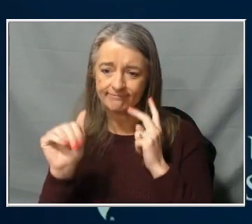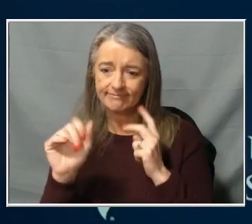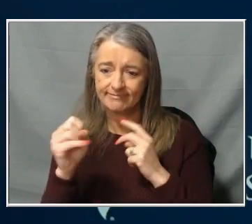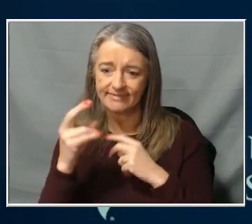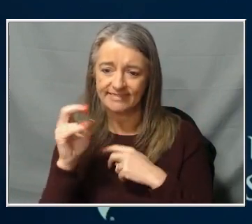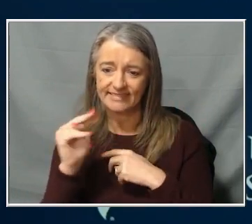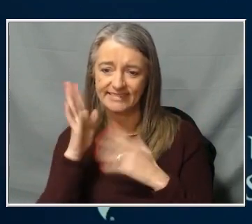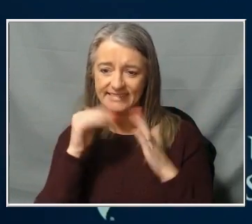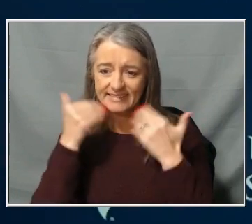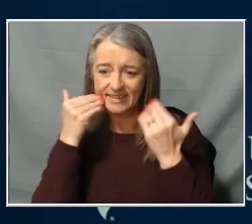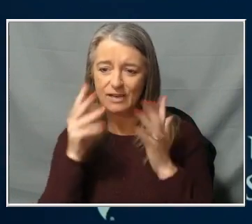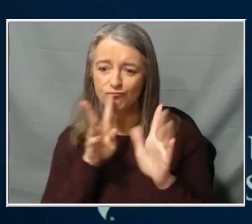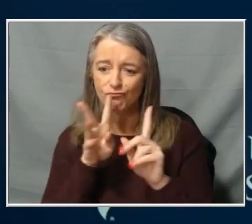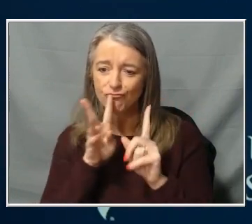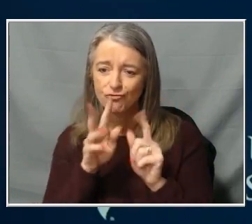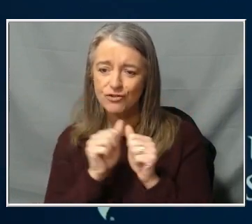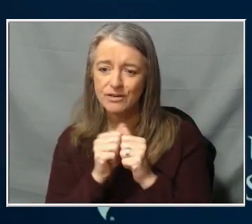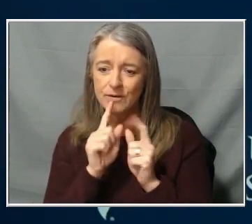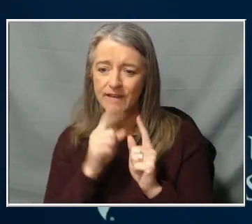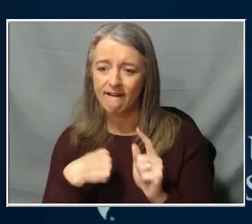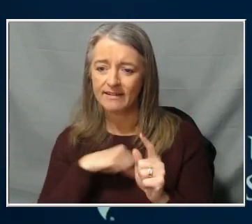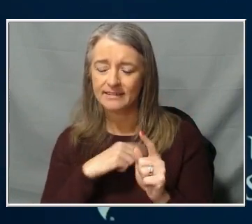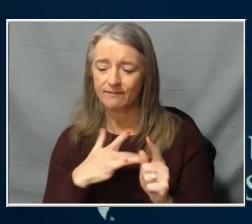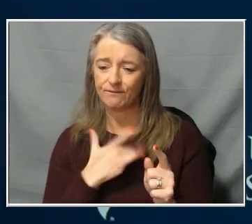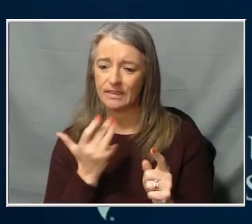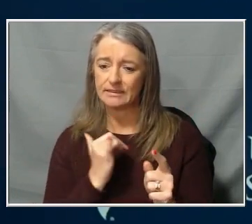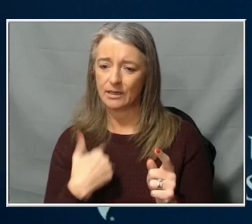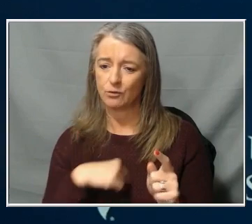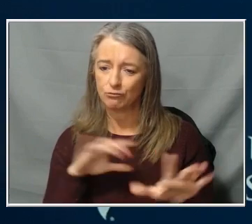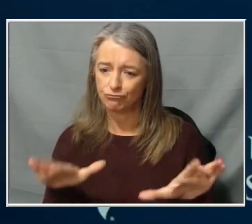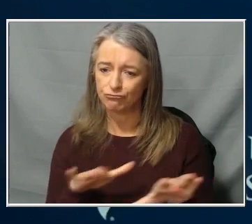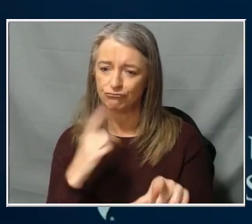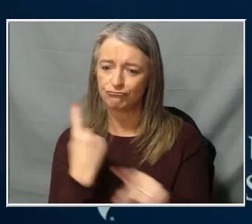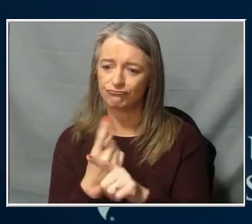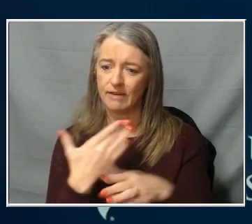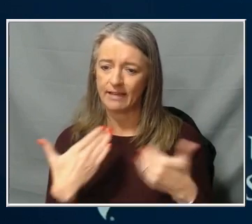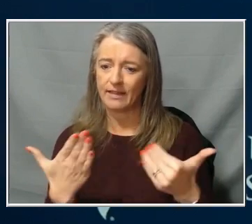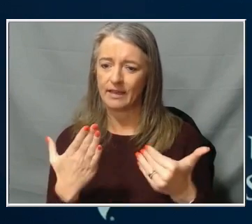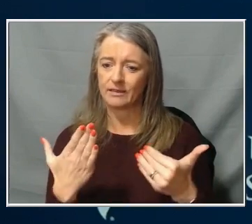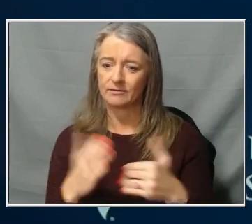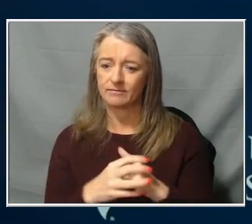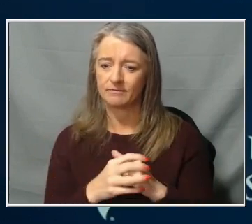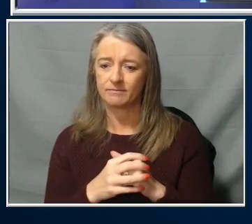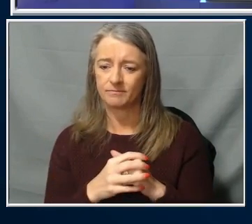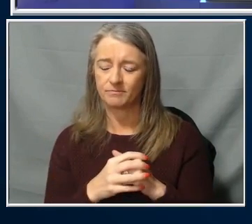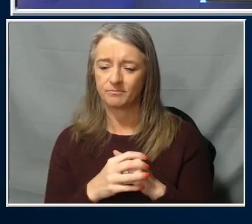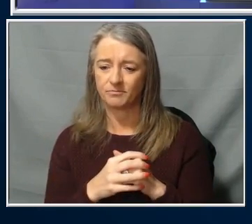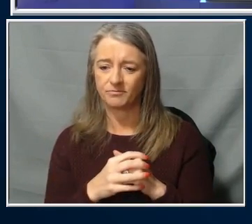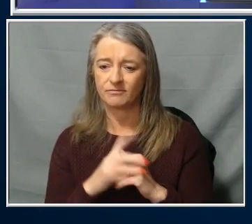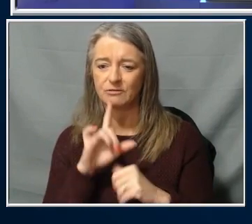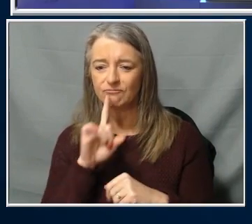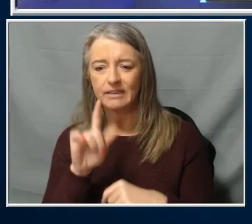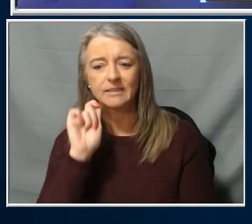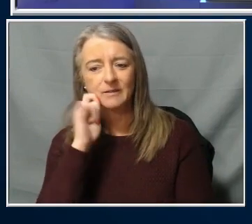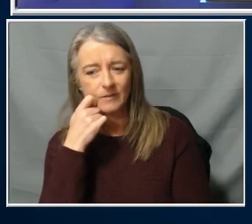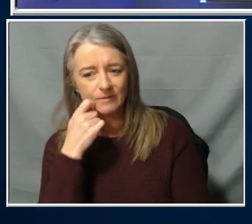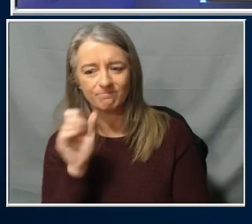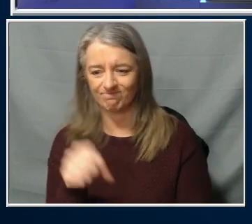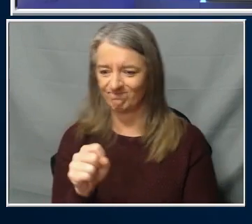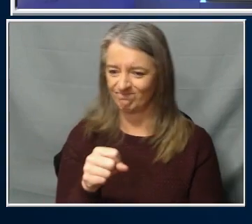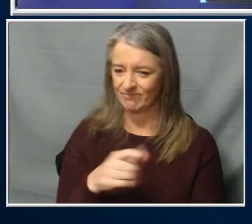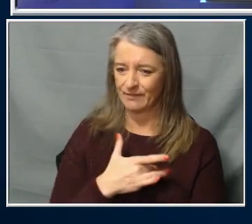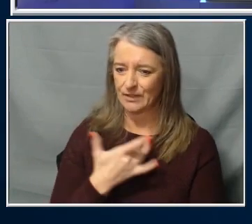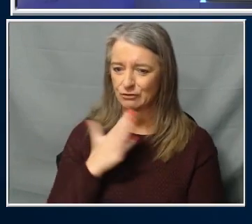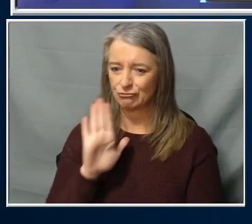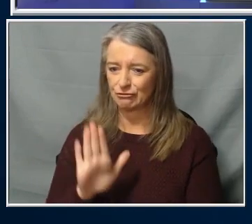smiling and talking with us. It feels like we're doing the right thing when we do this. Pretty darn cool. Yeah, it feels great.